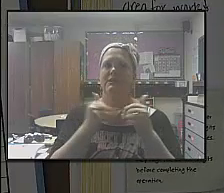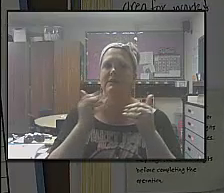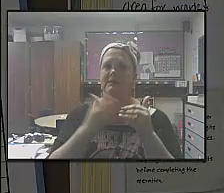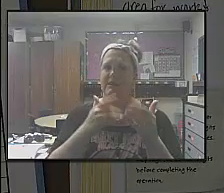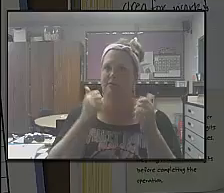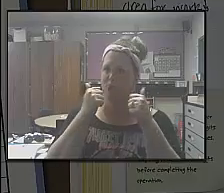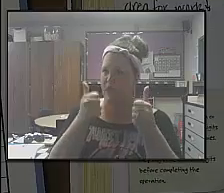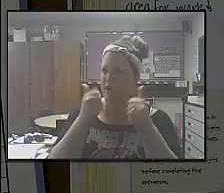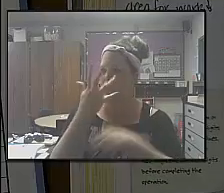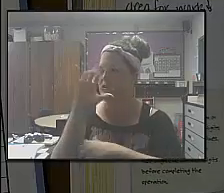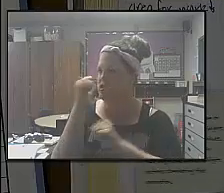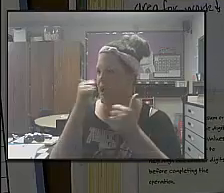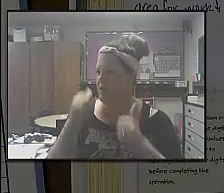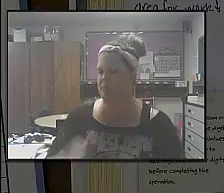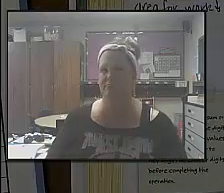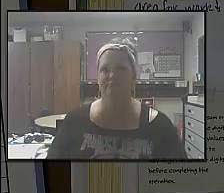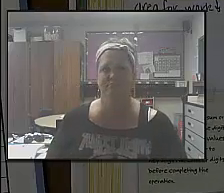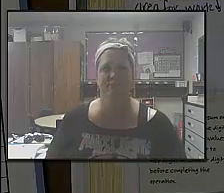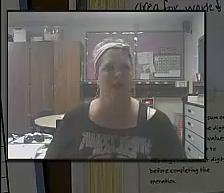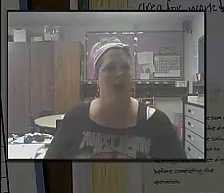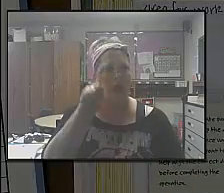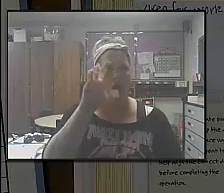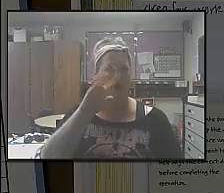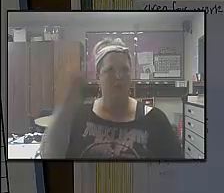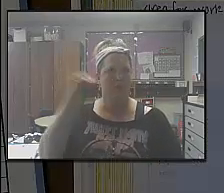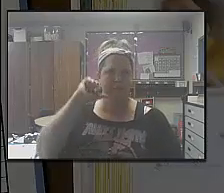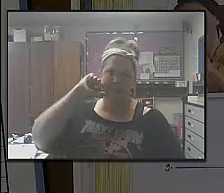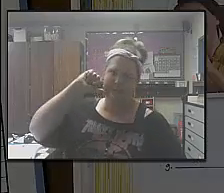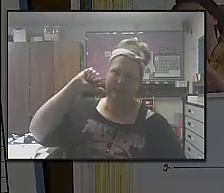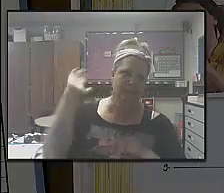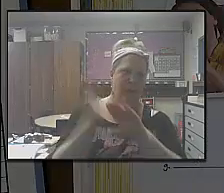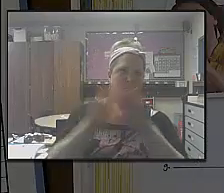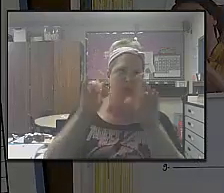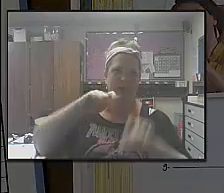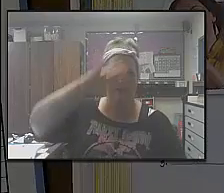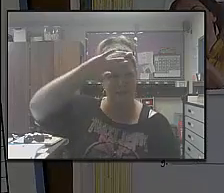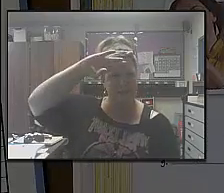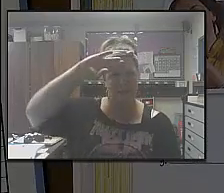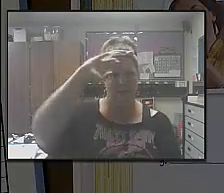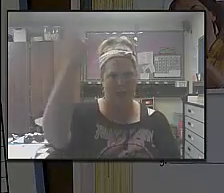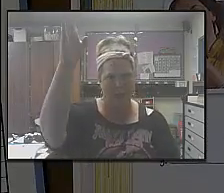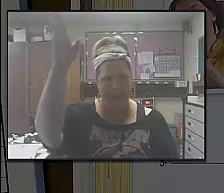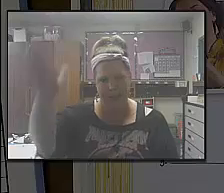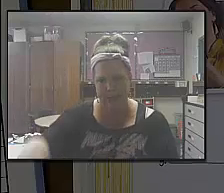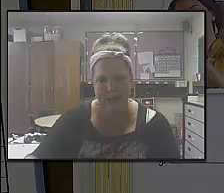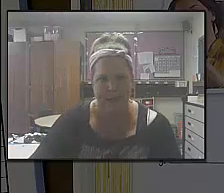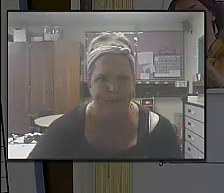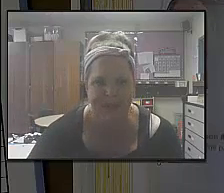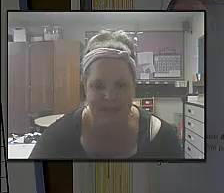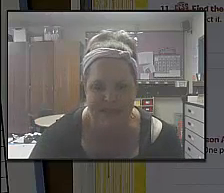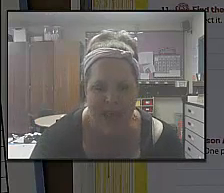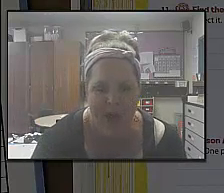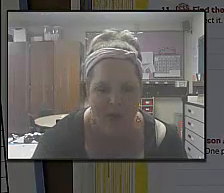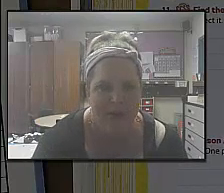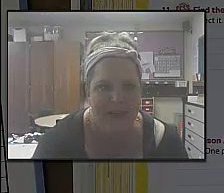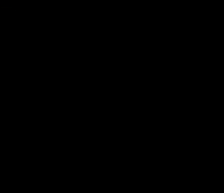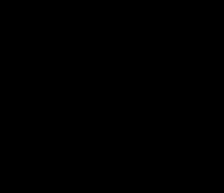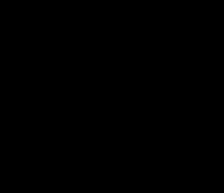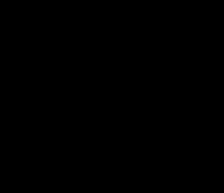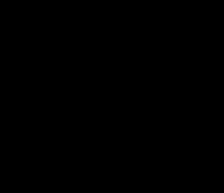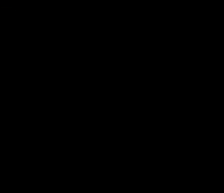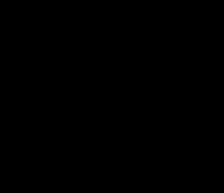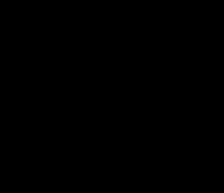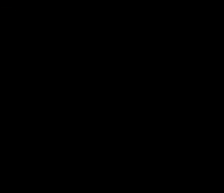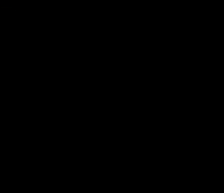Clear and easy. Way to go, Ms. Schneider. 100%. Adios. Peace out.